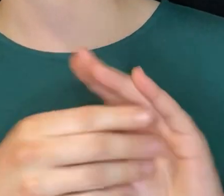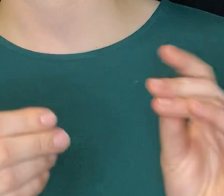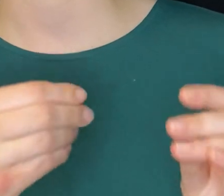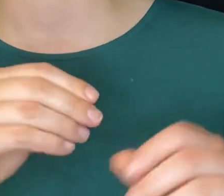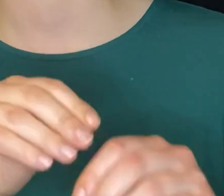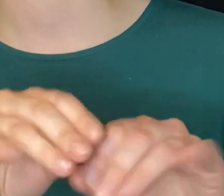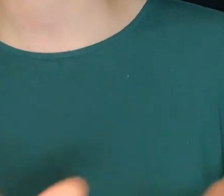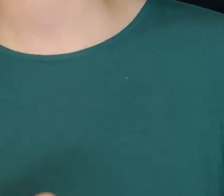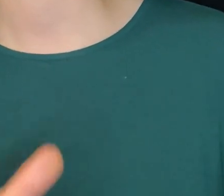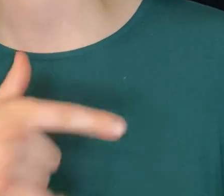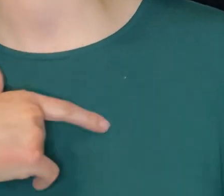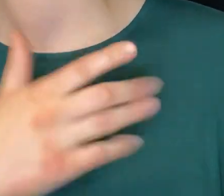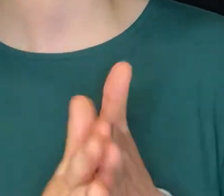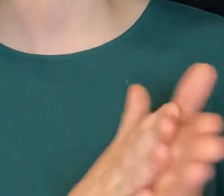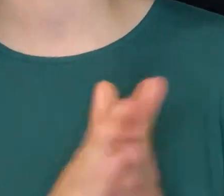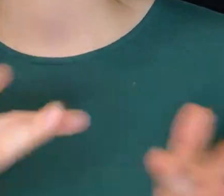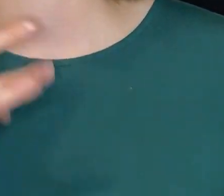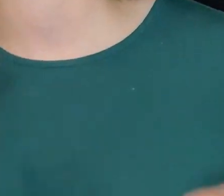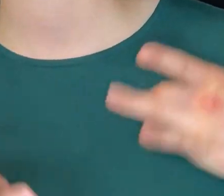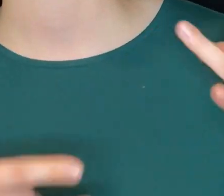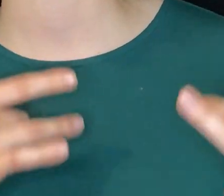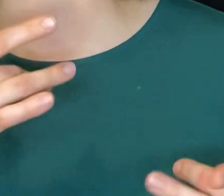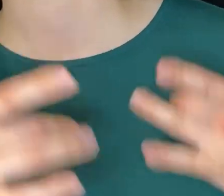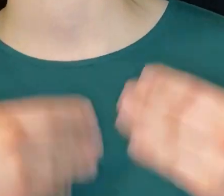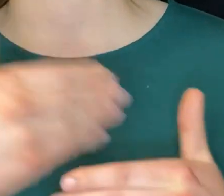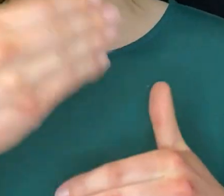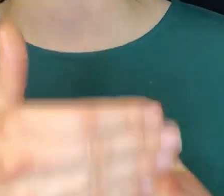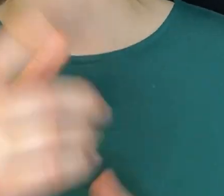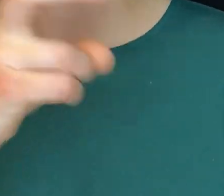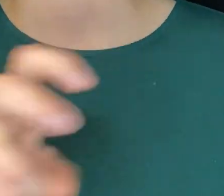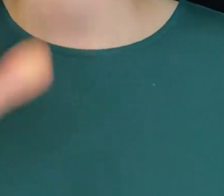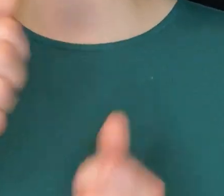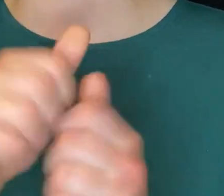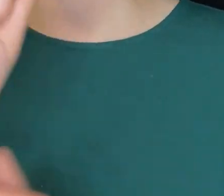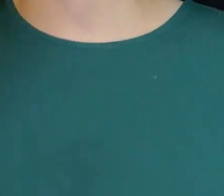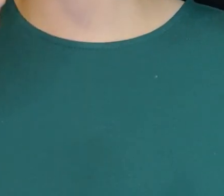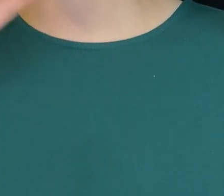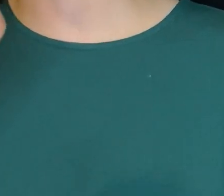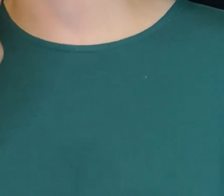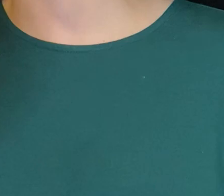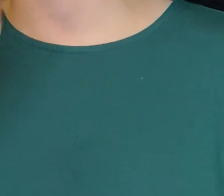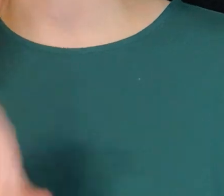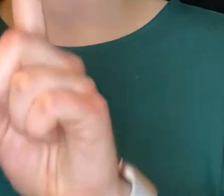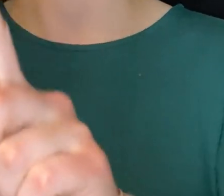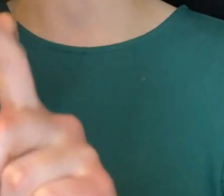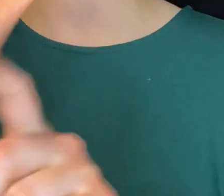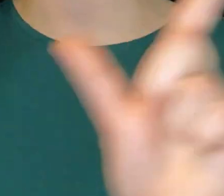this year in Tokyo. So stay tuned for more episodes of Adventures with Aggie Road to Tokyo.